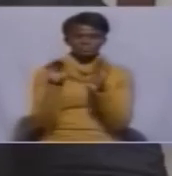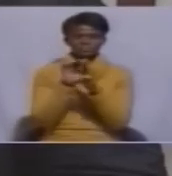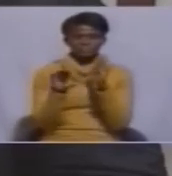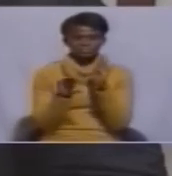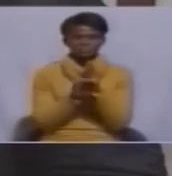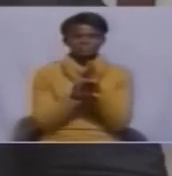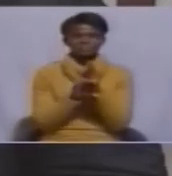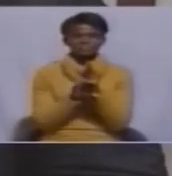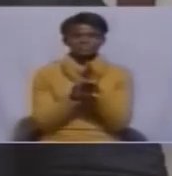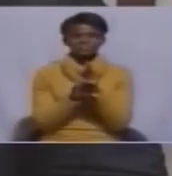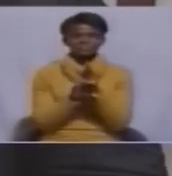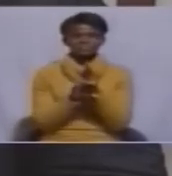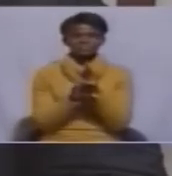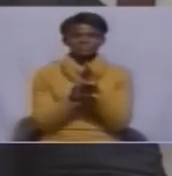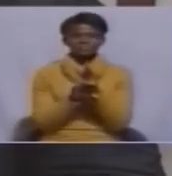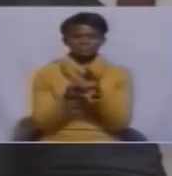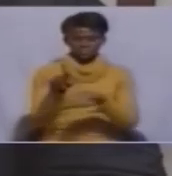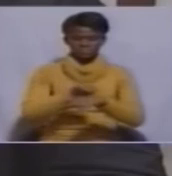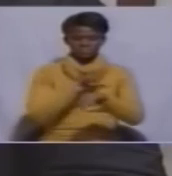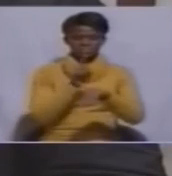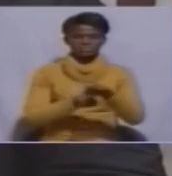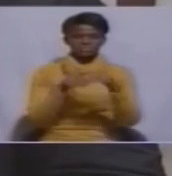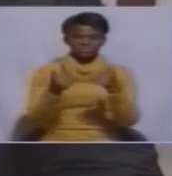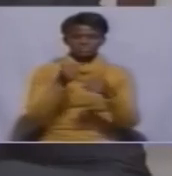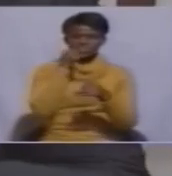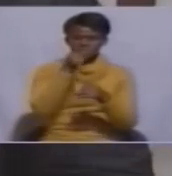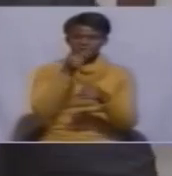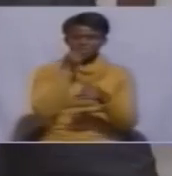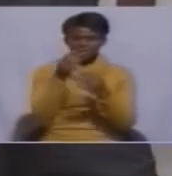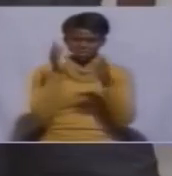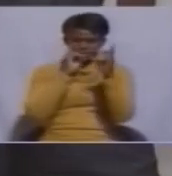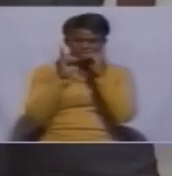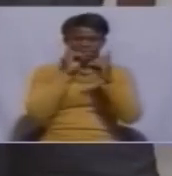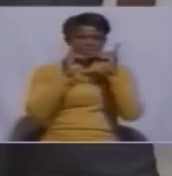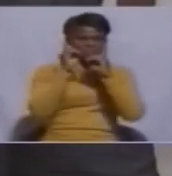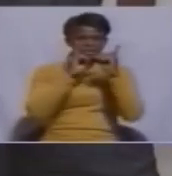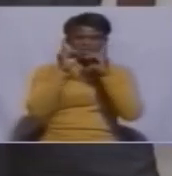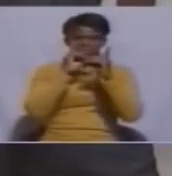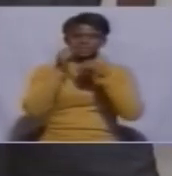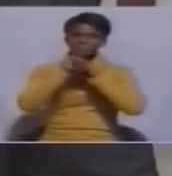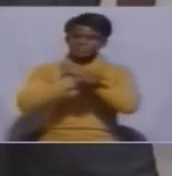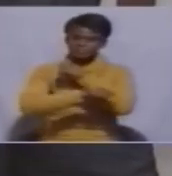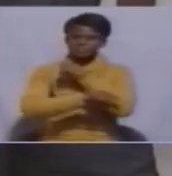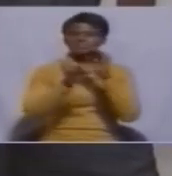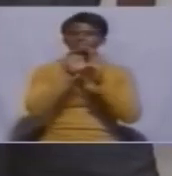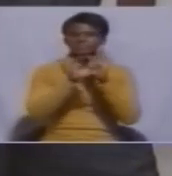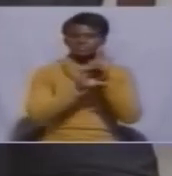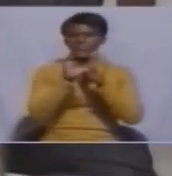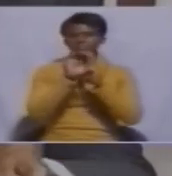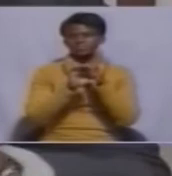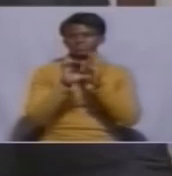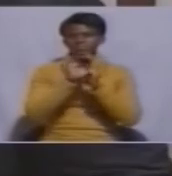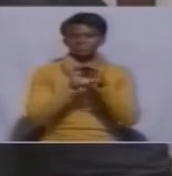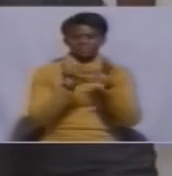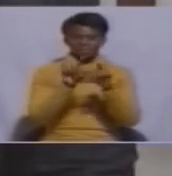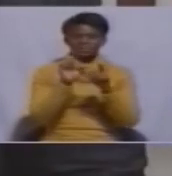amendment, for a long time, he has been saying, we have to debate the contents of this constitution. I mean, the